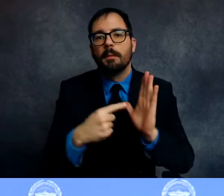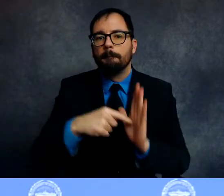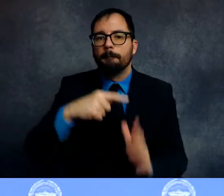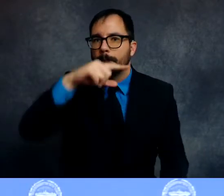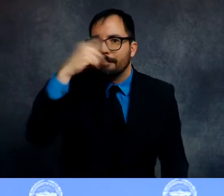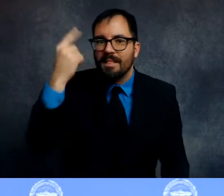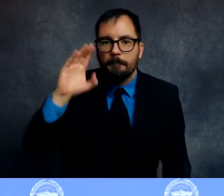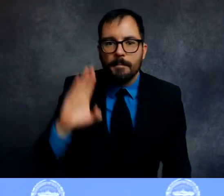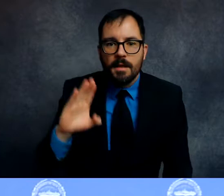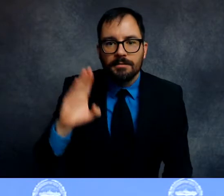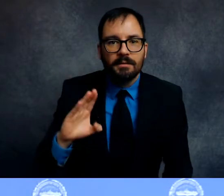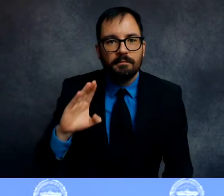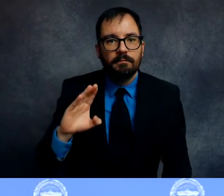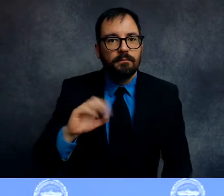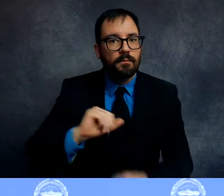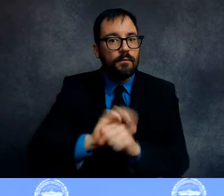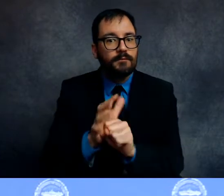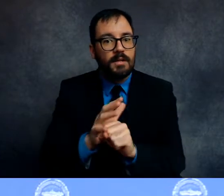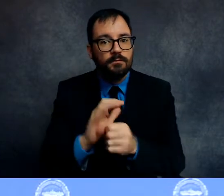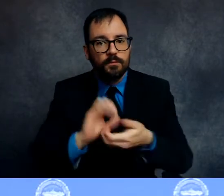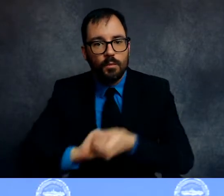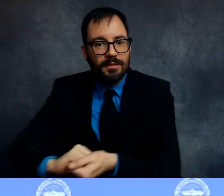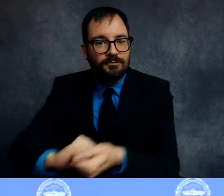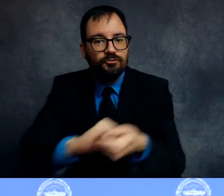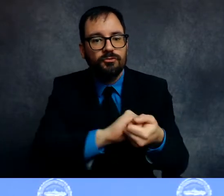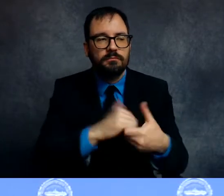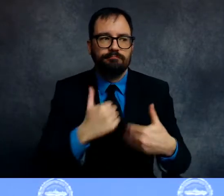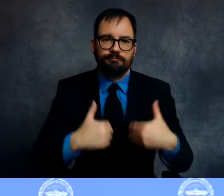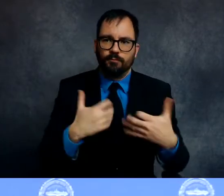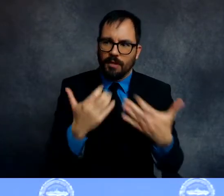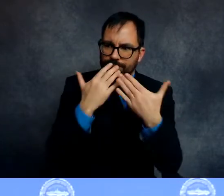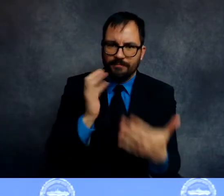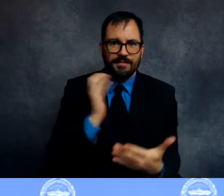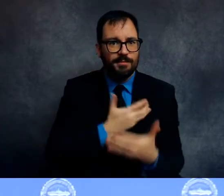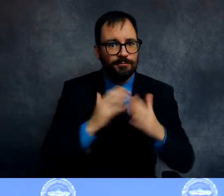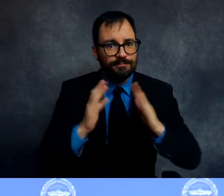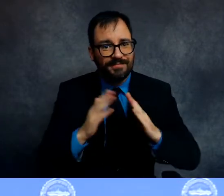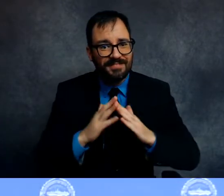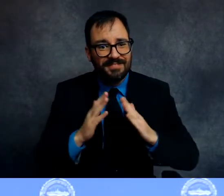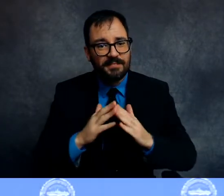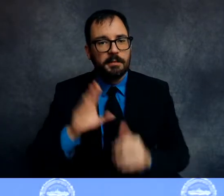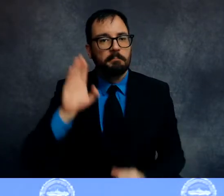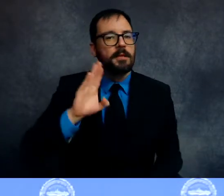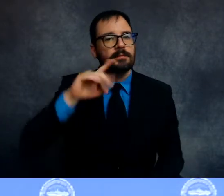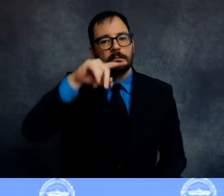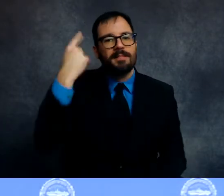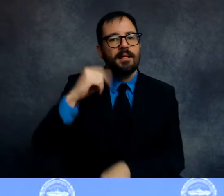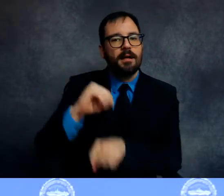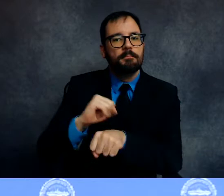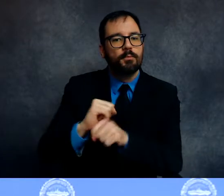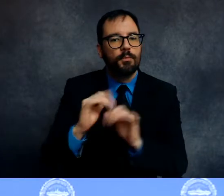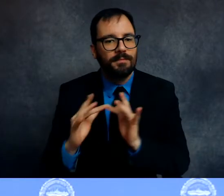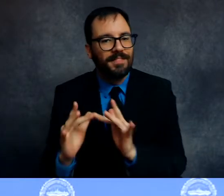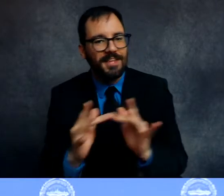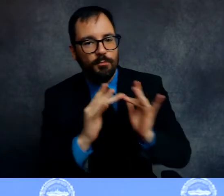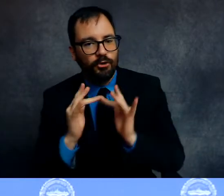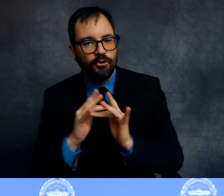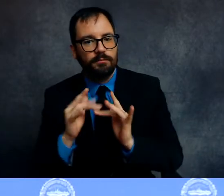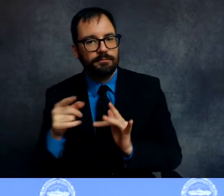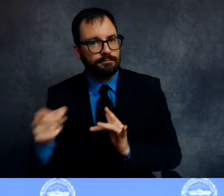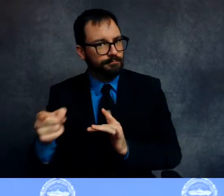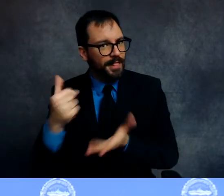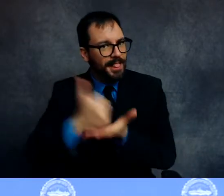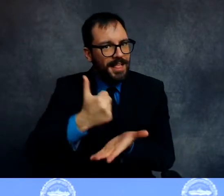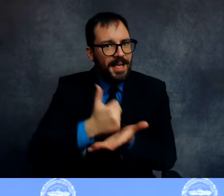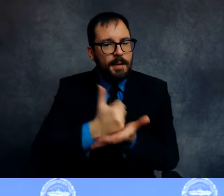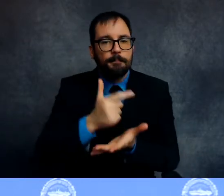health equity. It was sponsored by our community organizations like the Black Boston COVID Coalition. I also want to thank our City